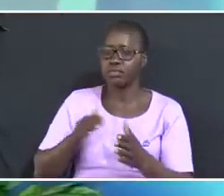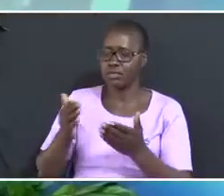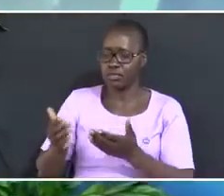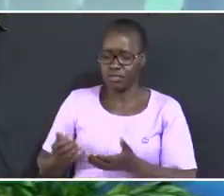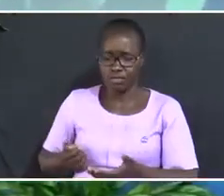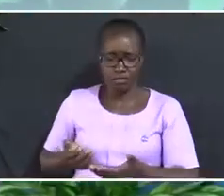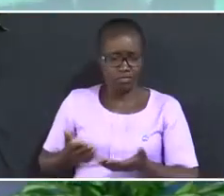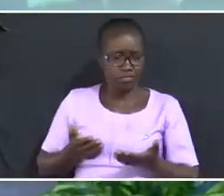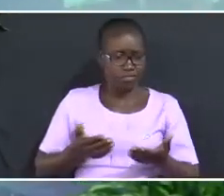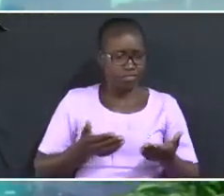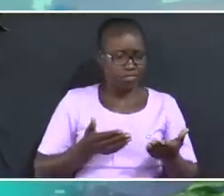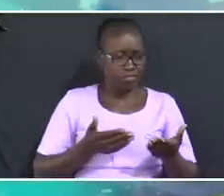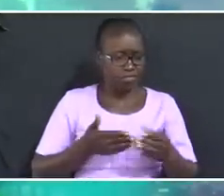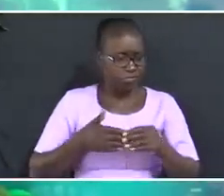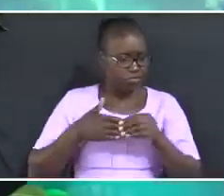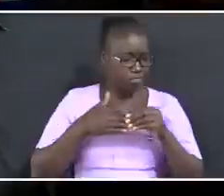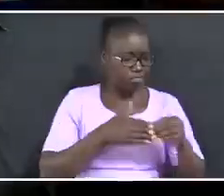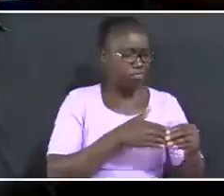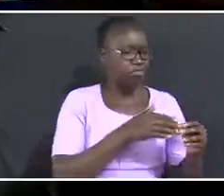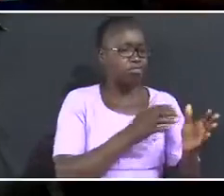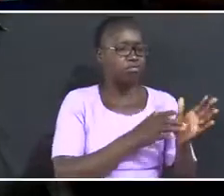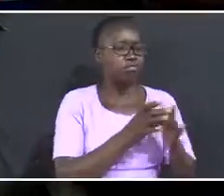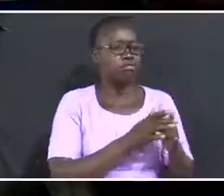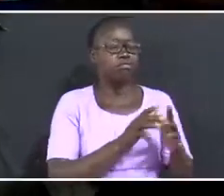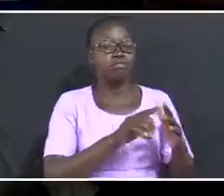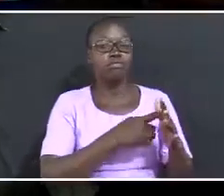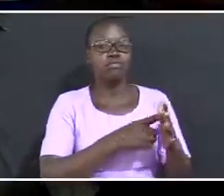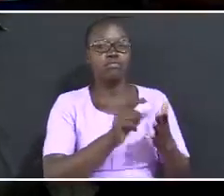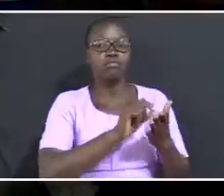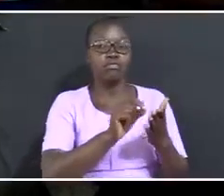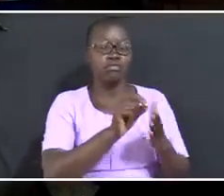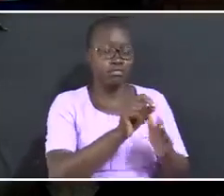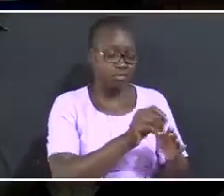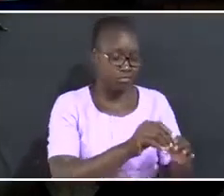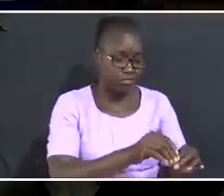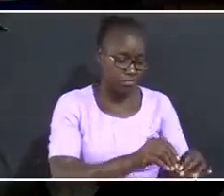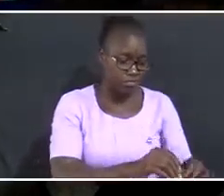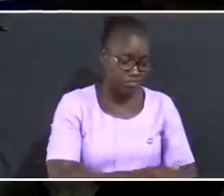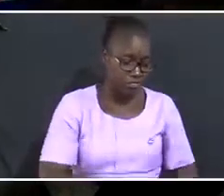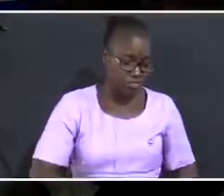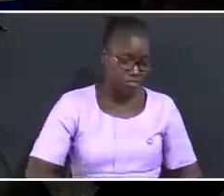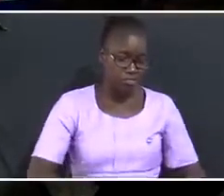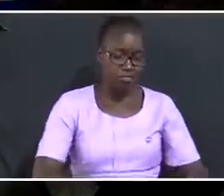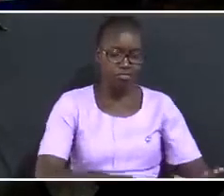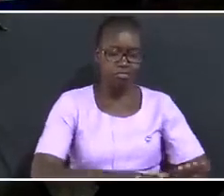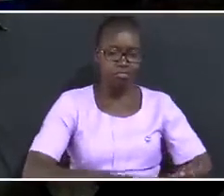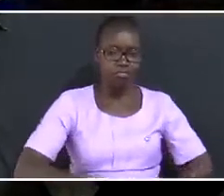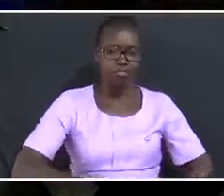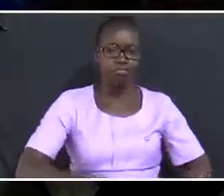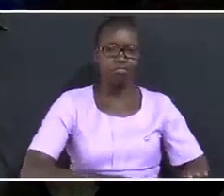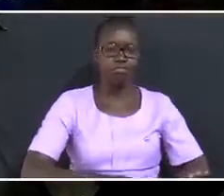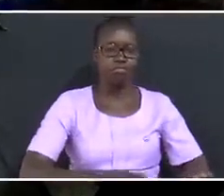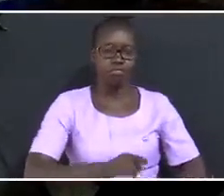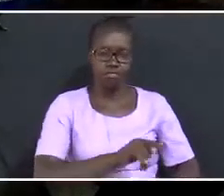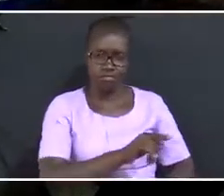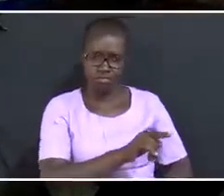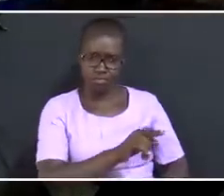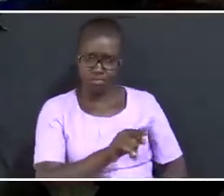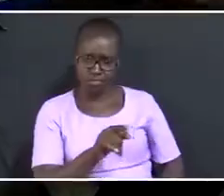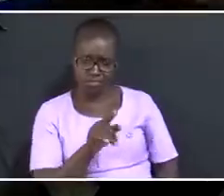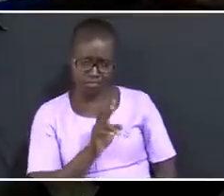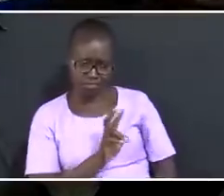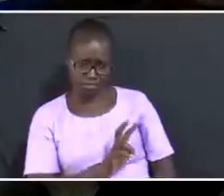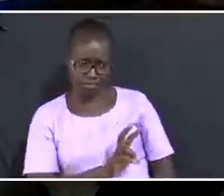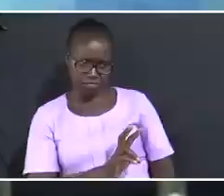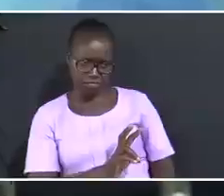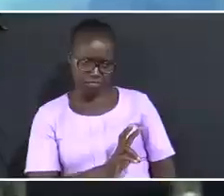her, and then he began to write on the ground, those people who